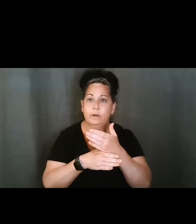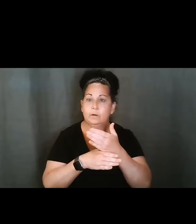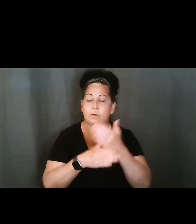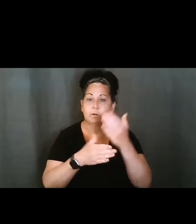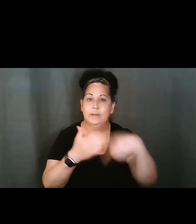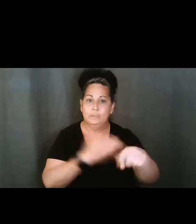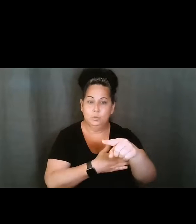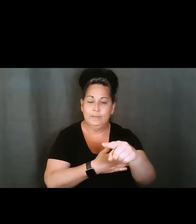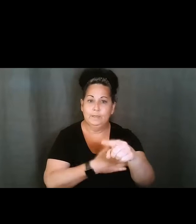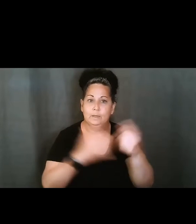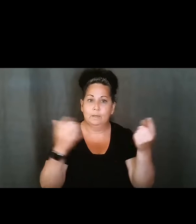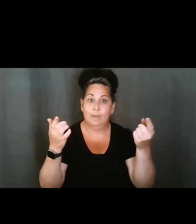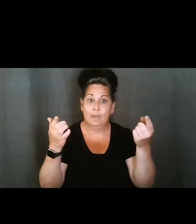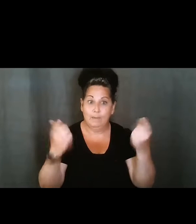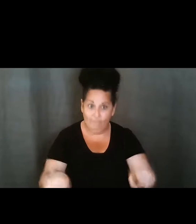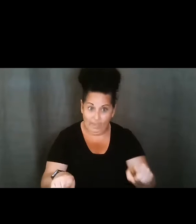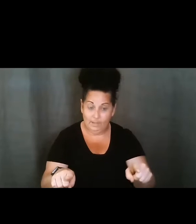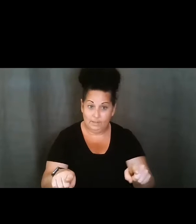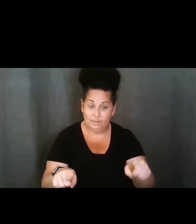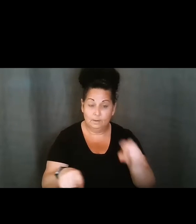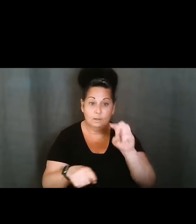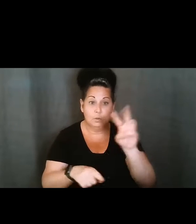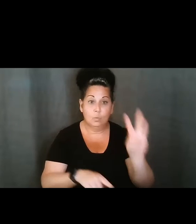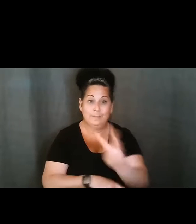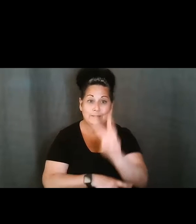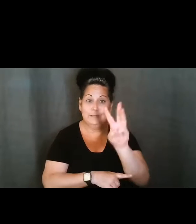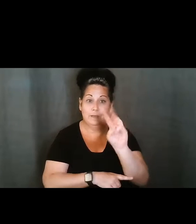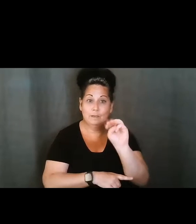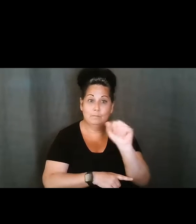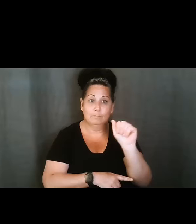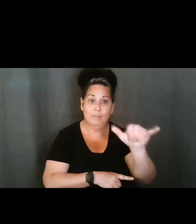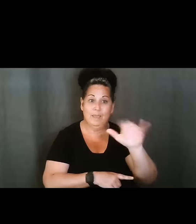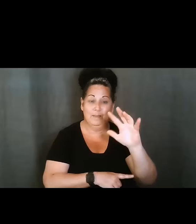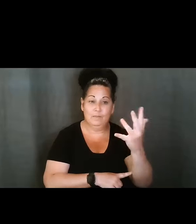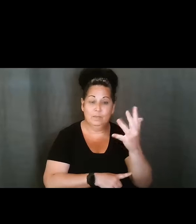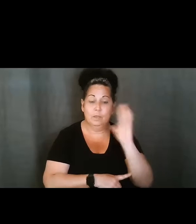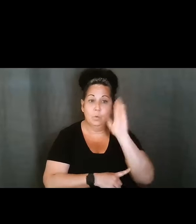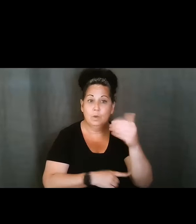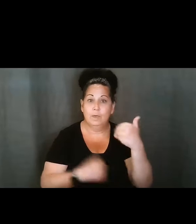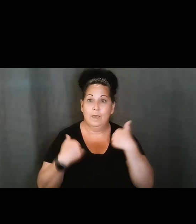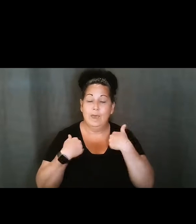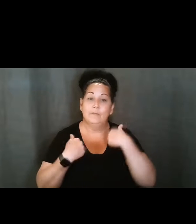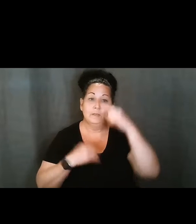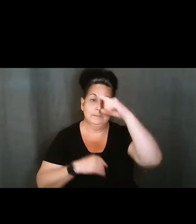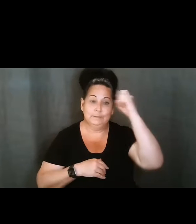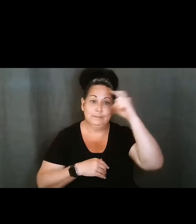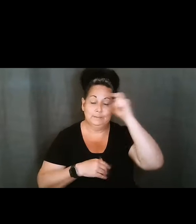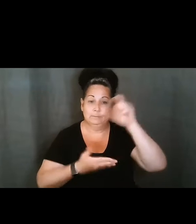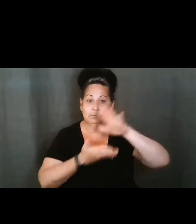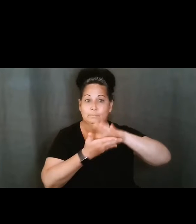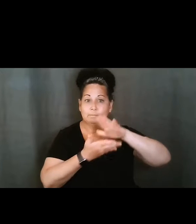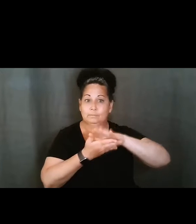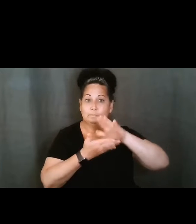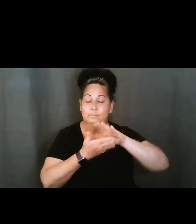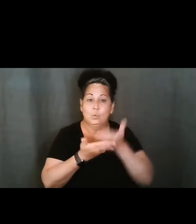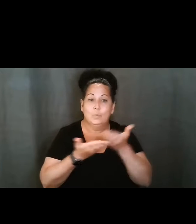on Wednesday, May the 5th. We will be having our Summer Academic resource fair. And this is an opportunity